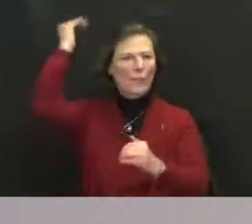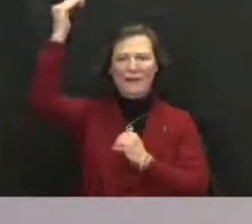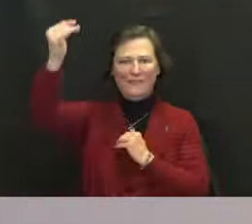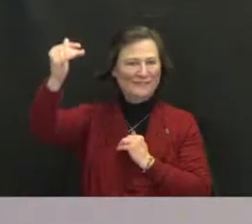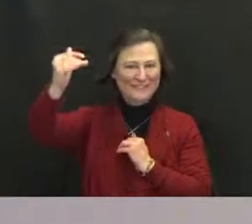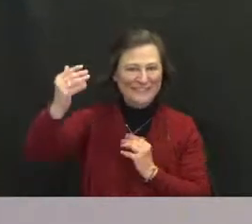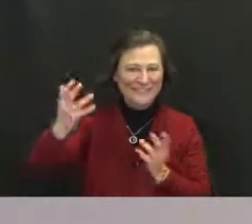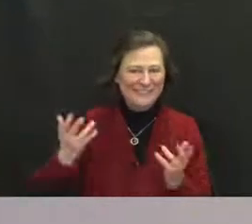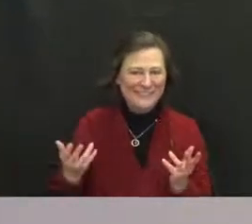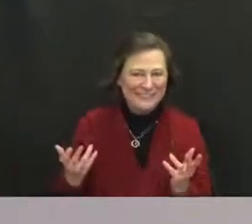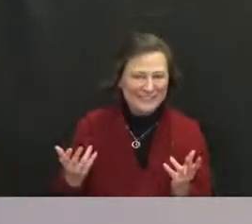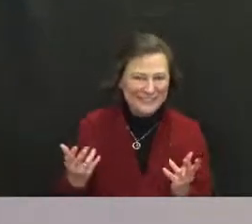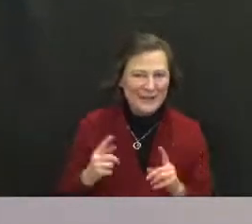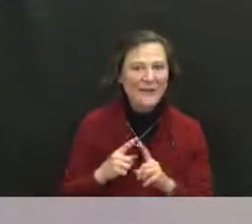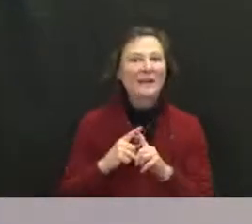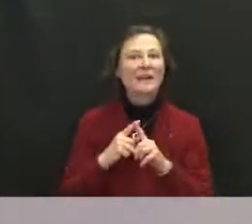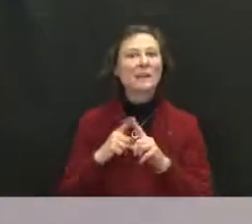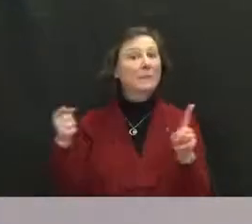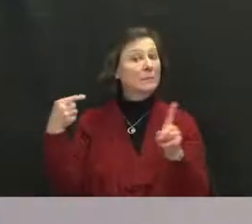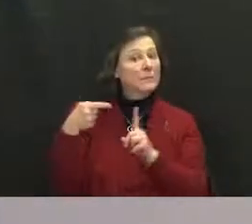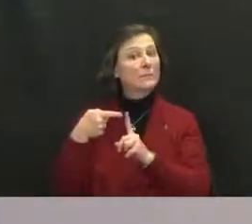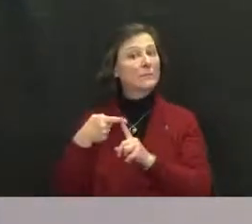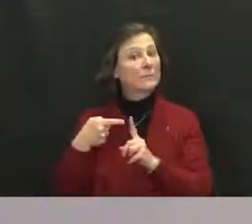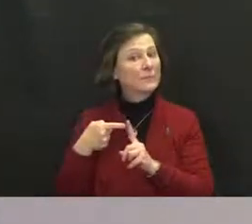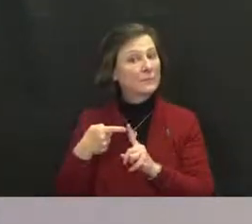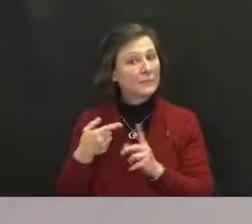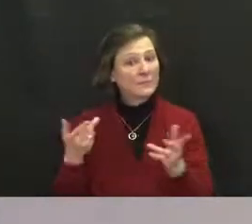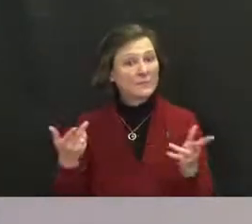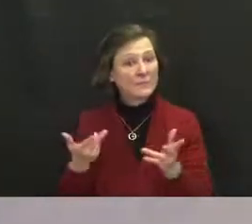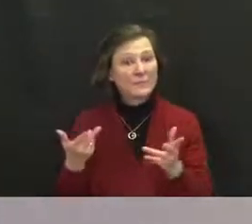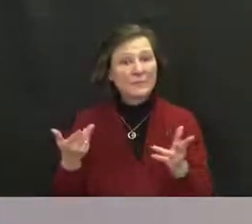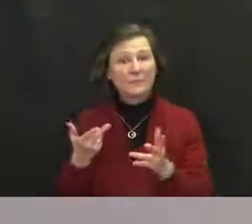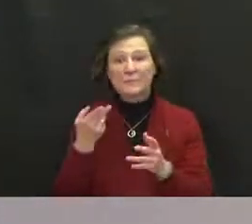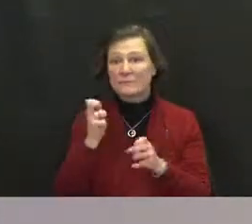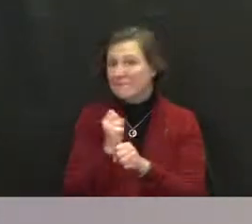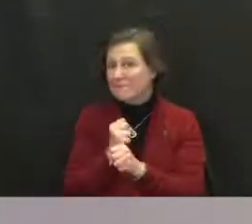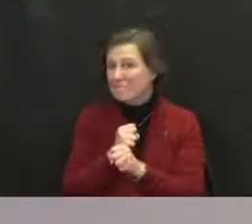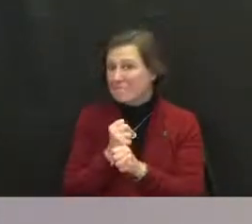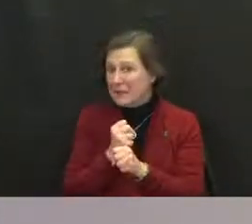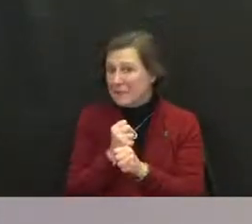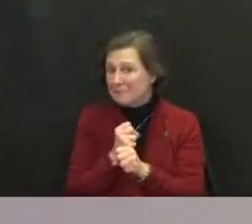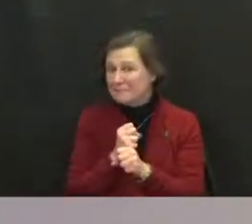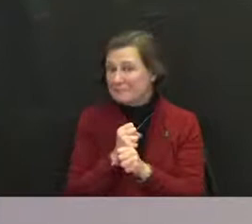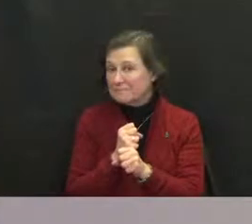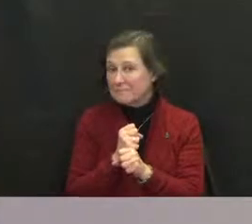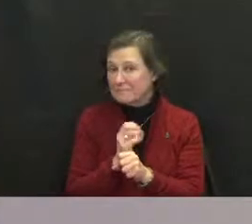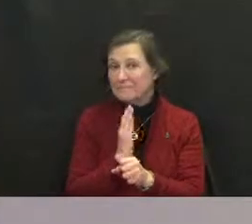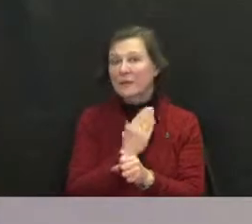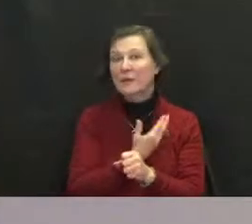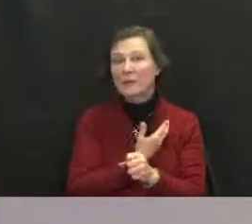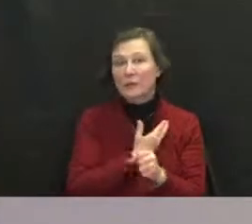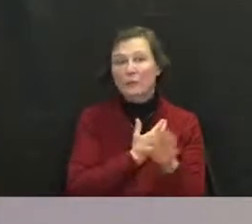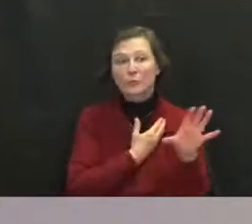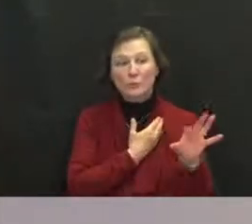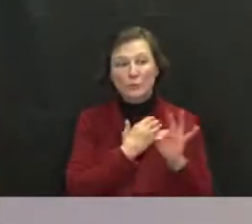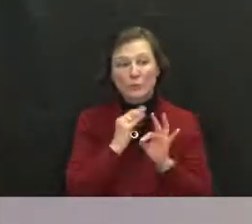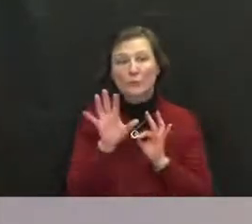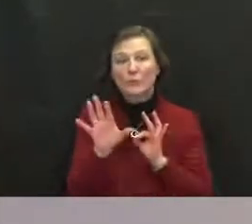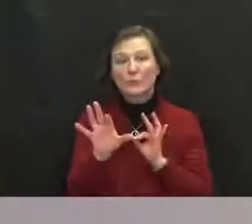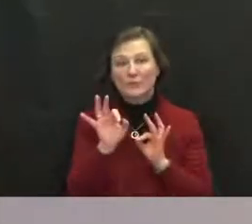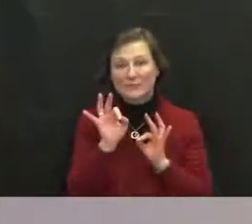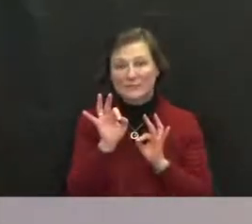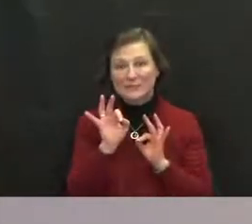yet, the point that he's making is that our choices and